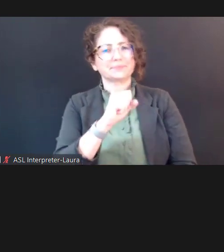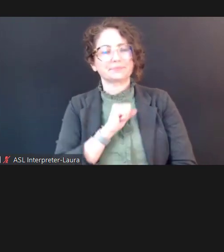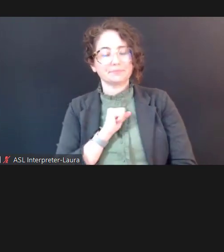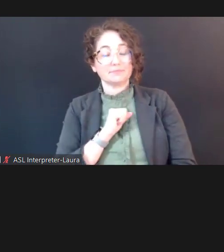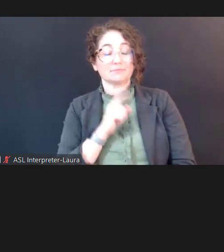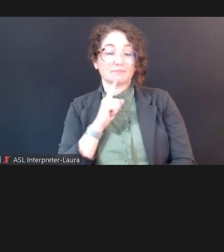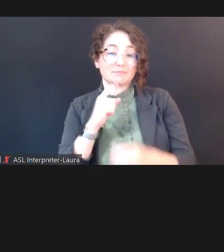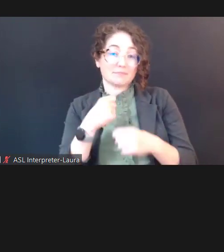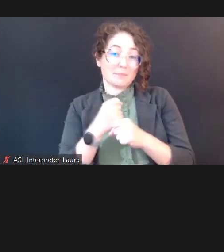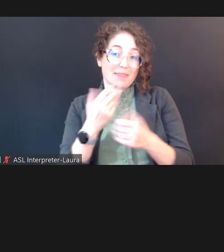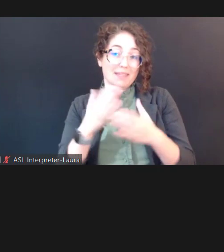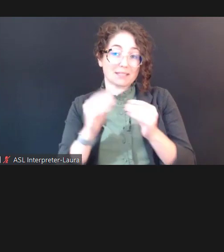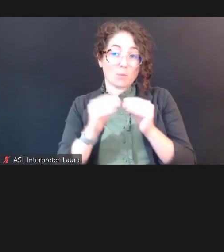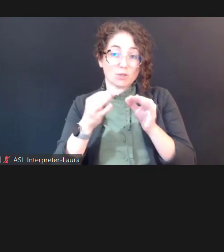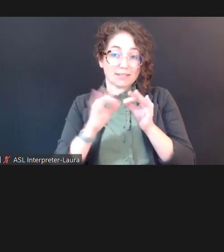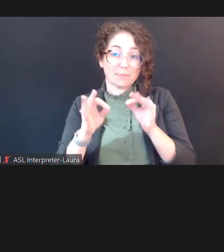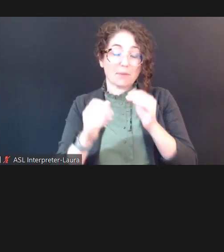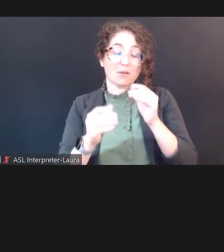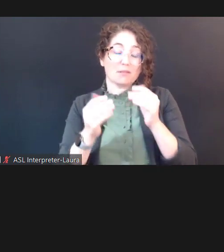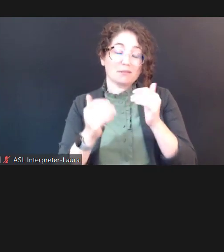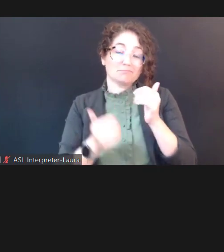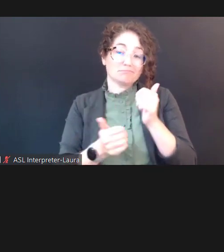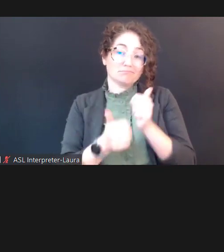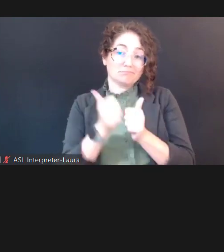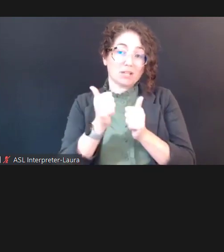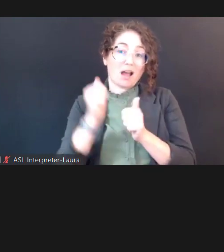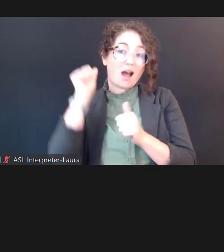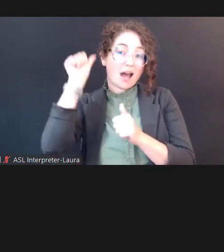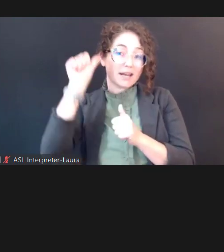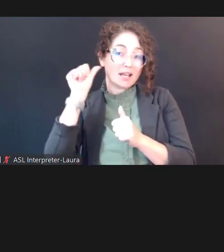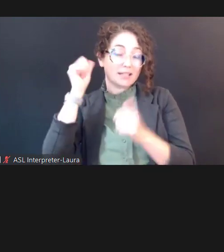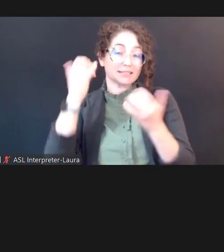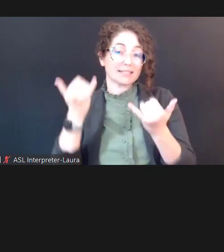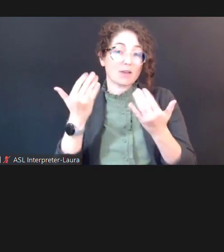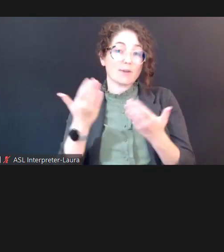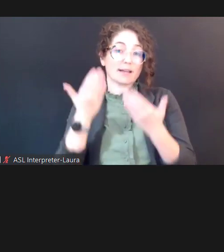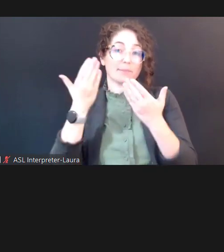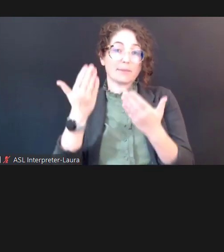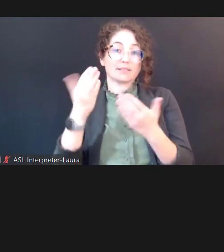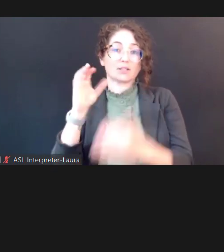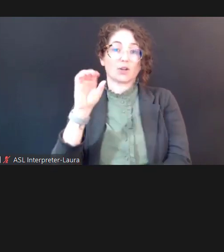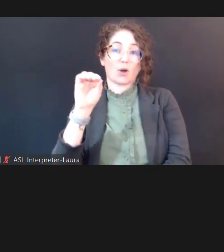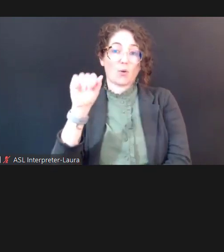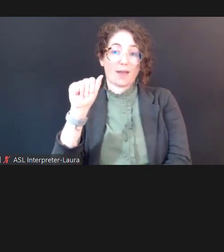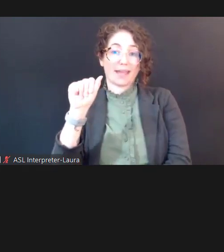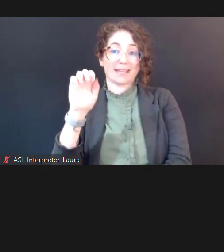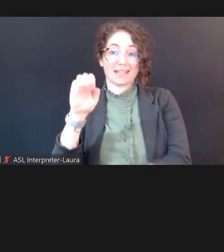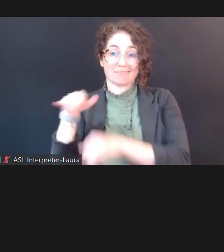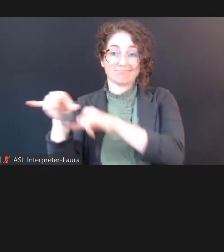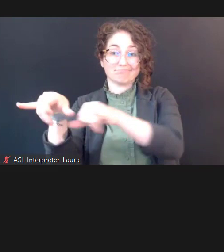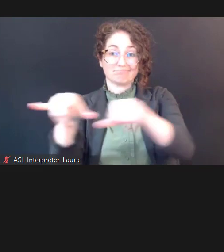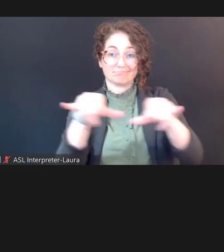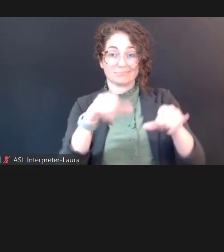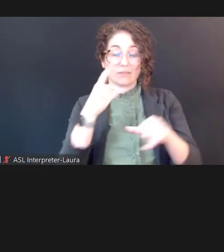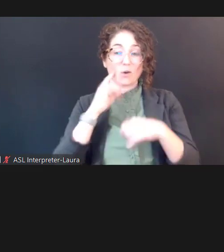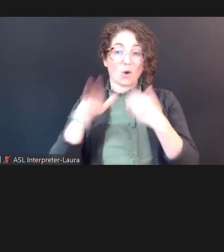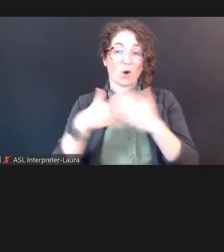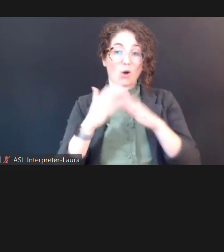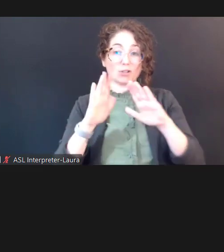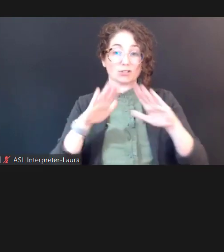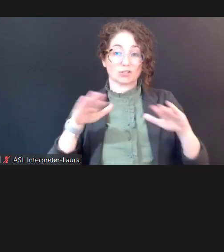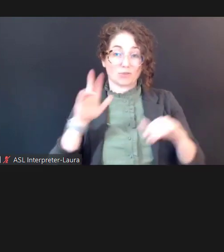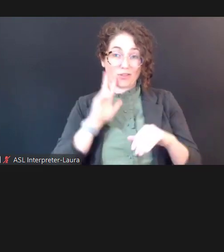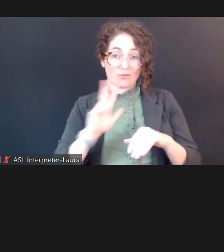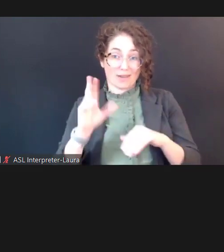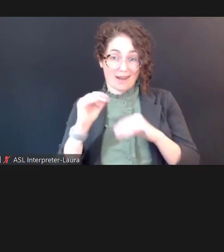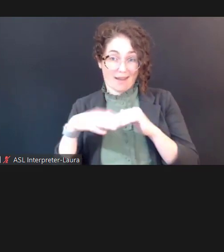things, more and more audiologists are recommending the use of OAEs uniformly with all children 3 years of age